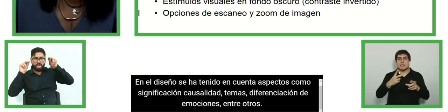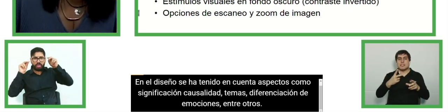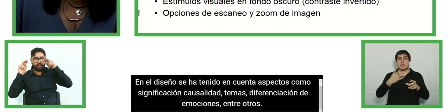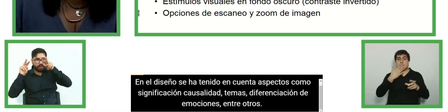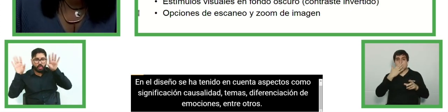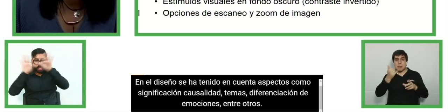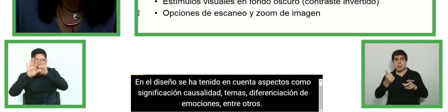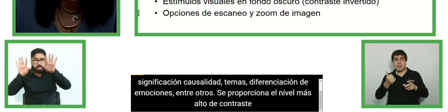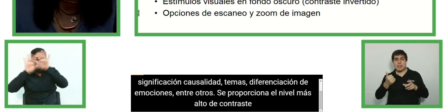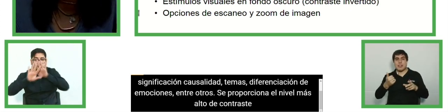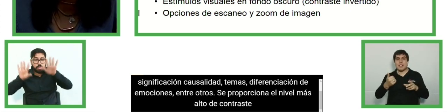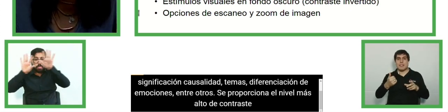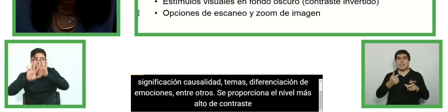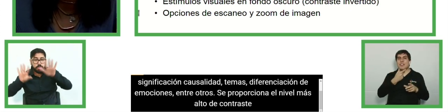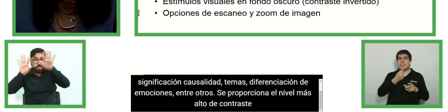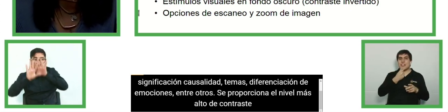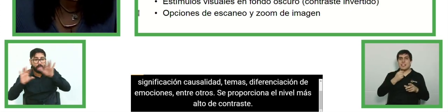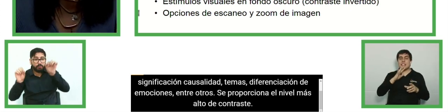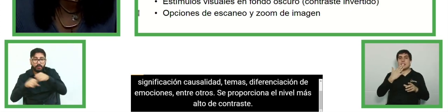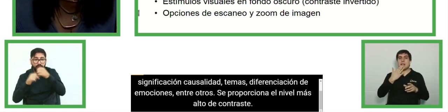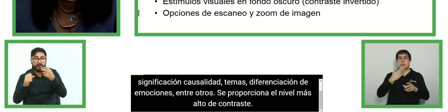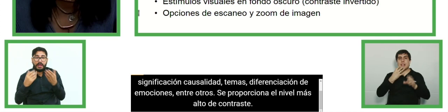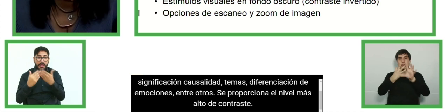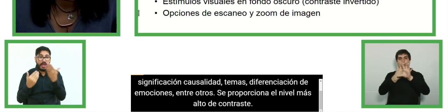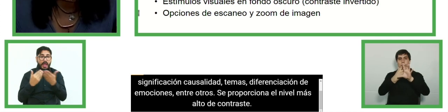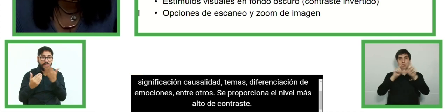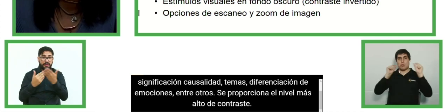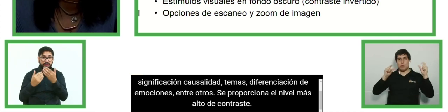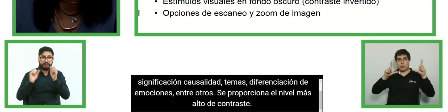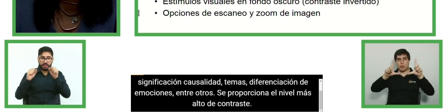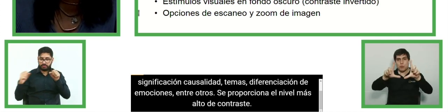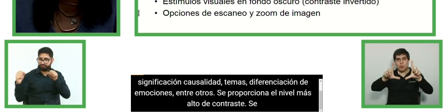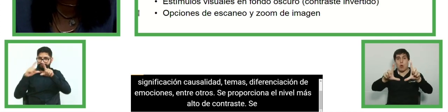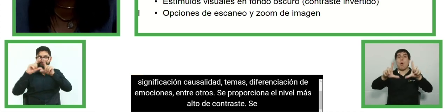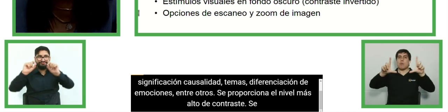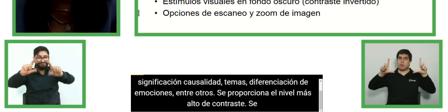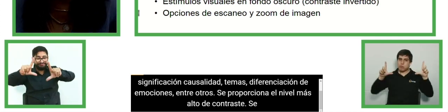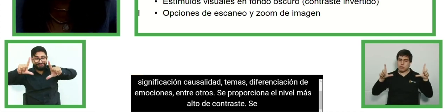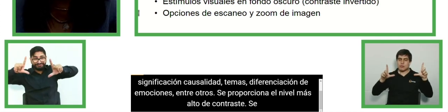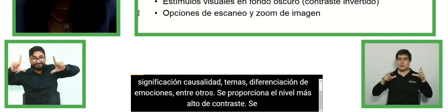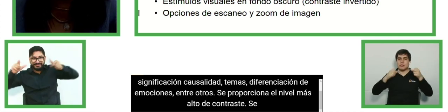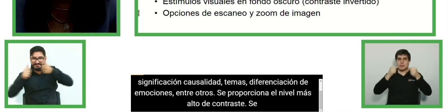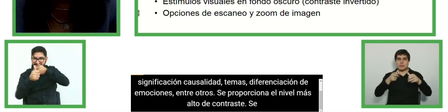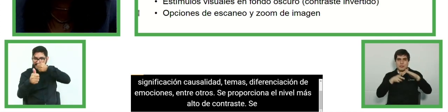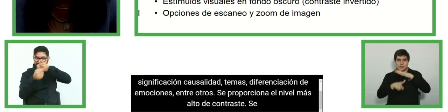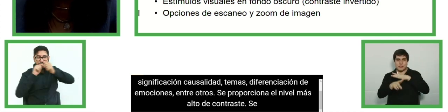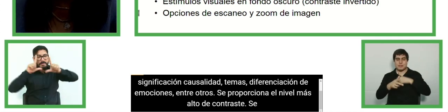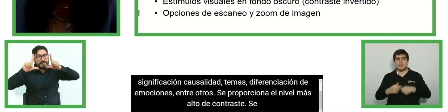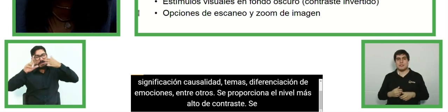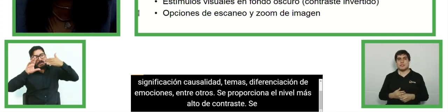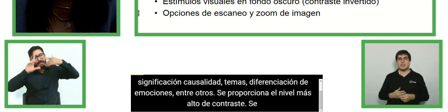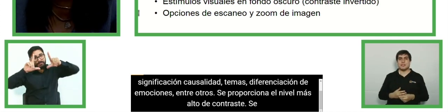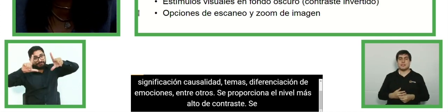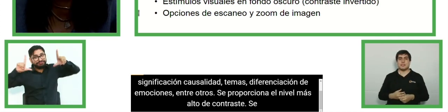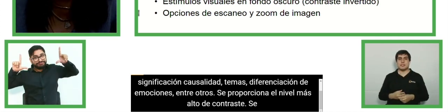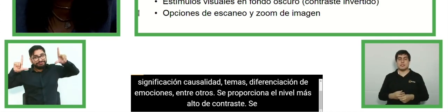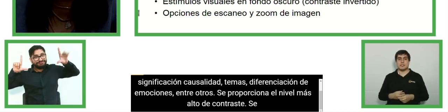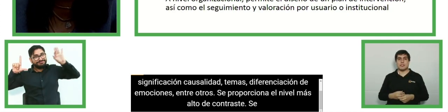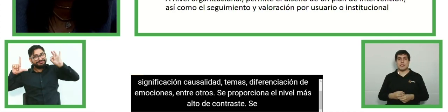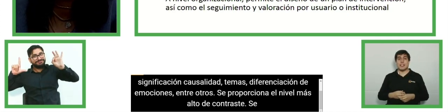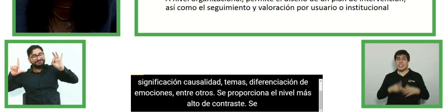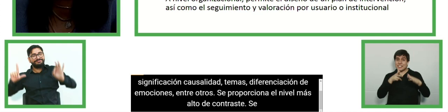summed by the zoom, which increases the potential for accessibility. Accessibility is essential